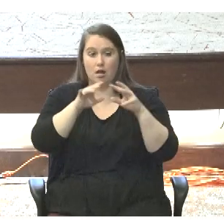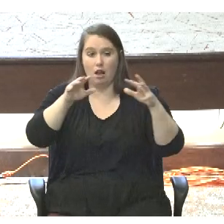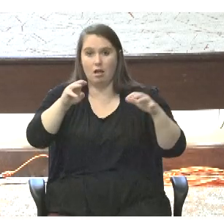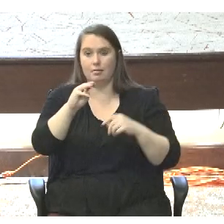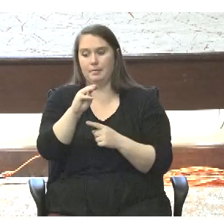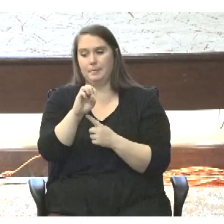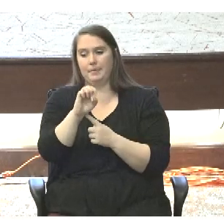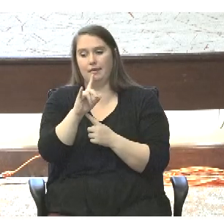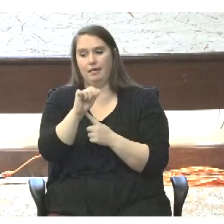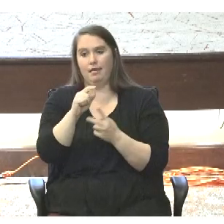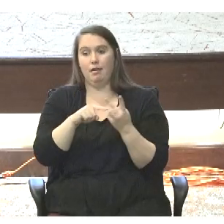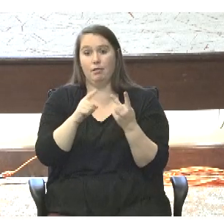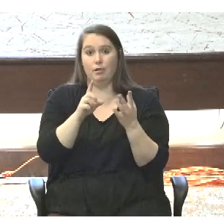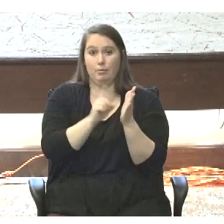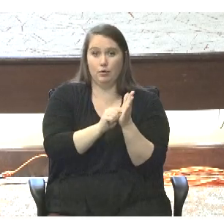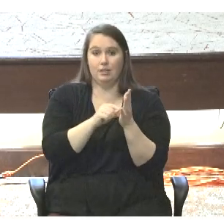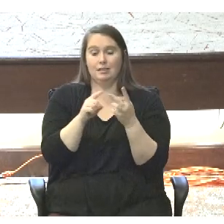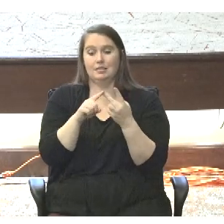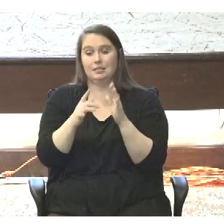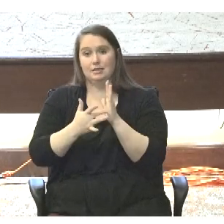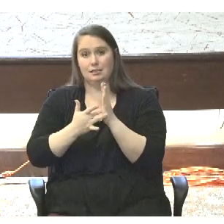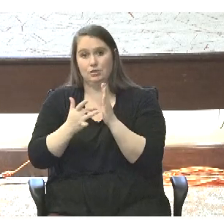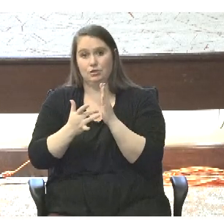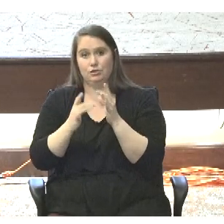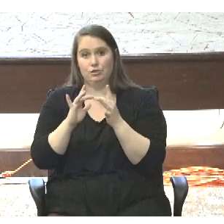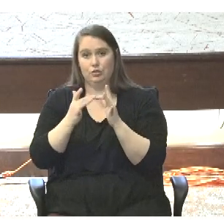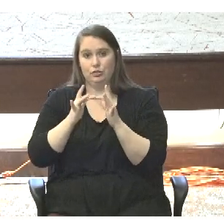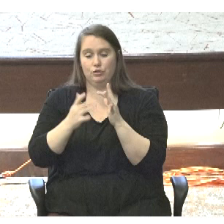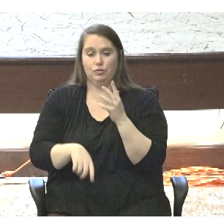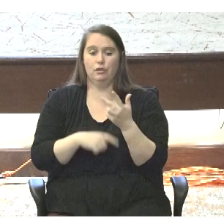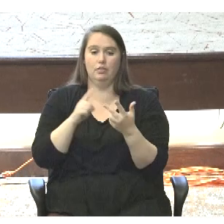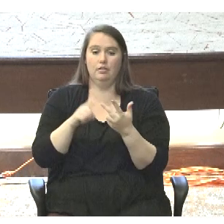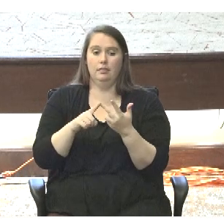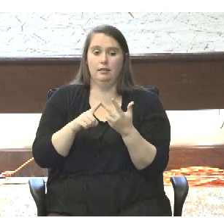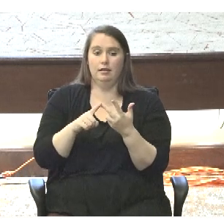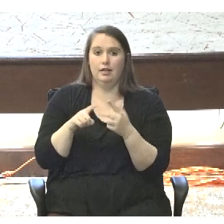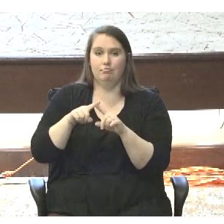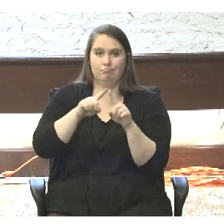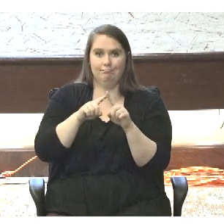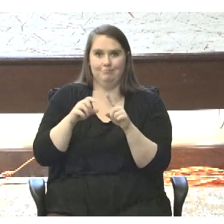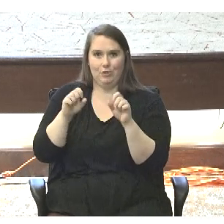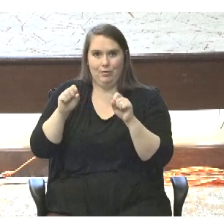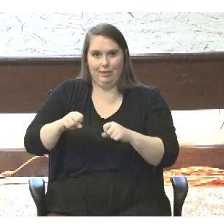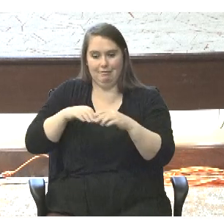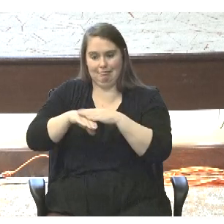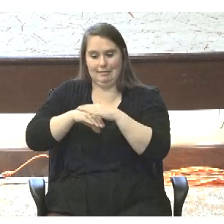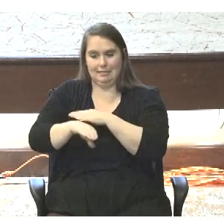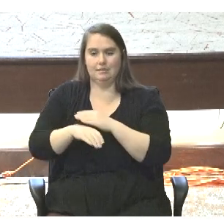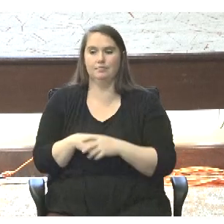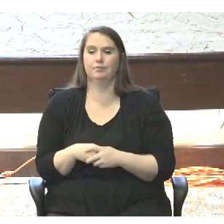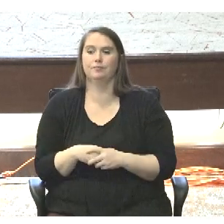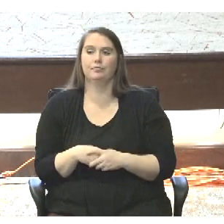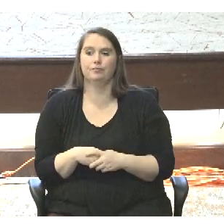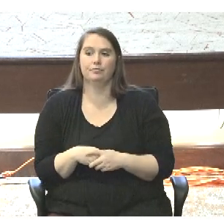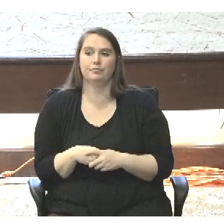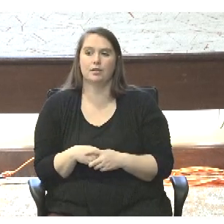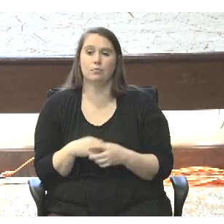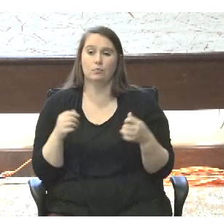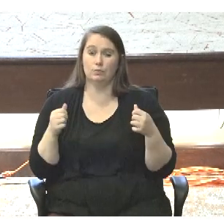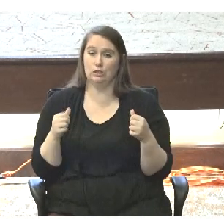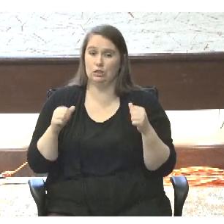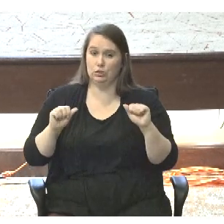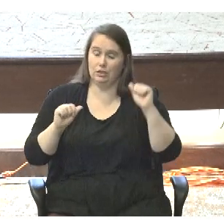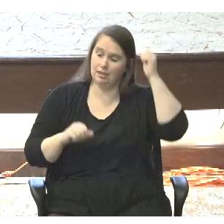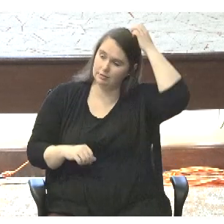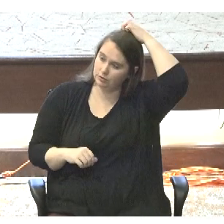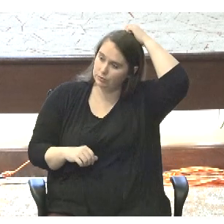print, digital, and a variety of activation and out of home. We try to have a thread of